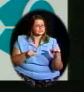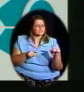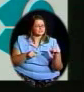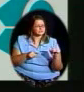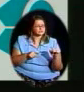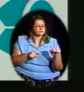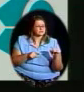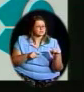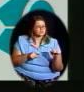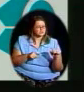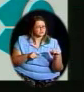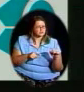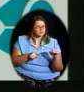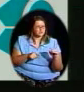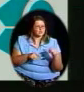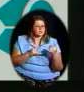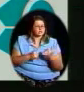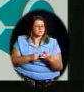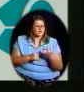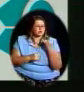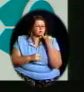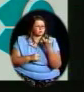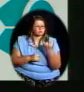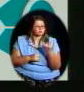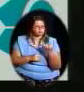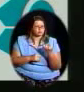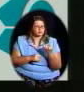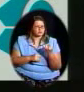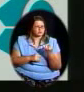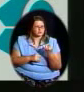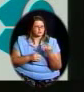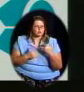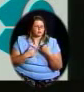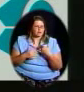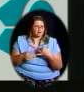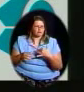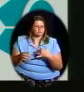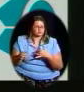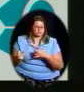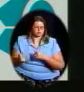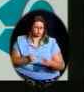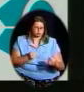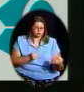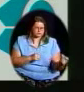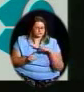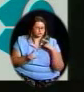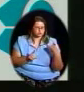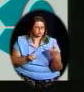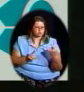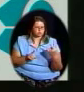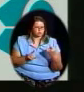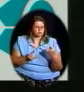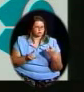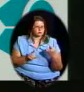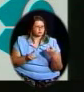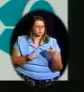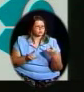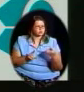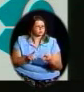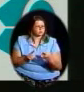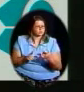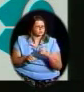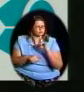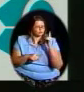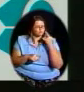very comprehensive look at, here we have this entire strategic direction on student learning and all